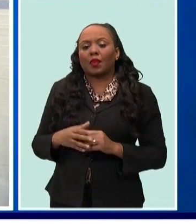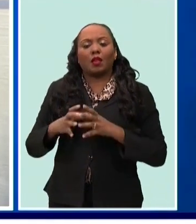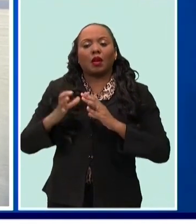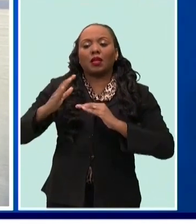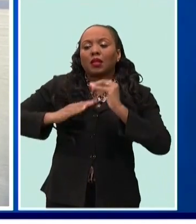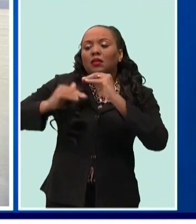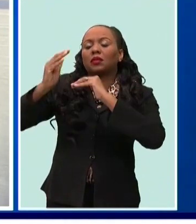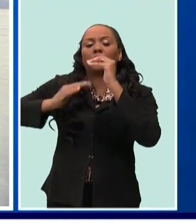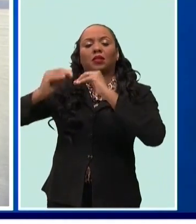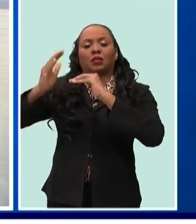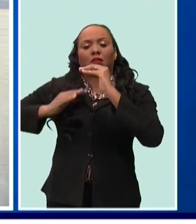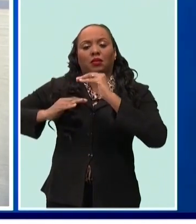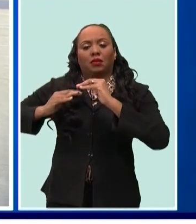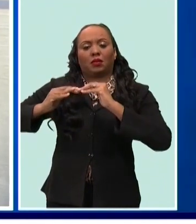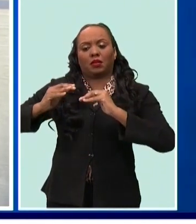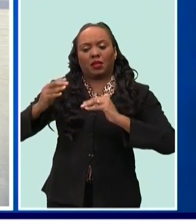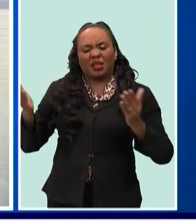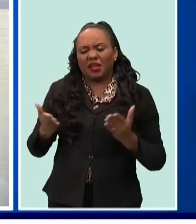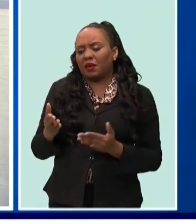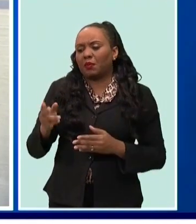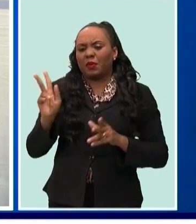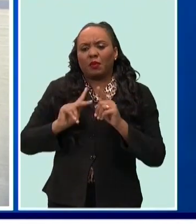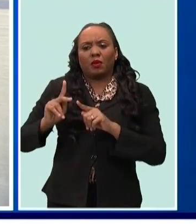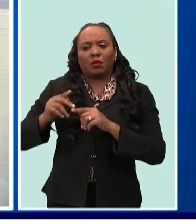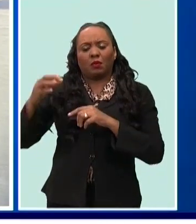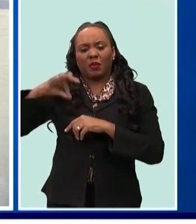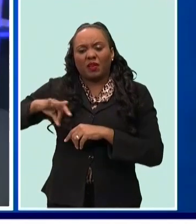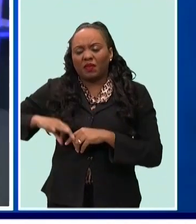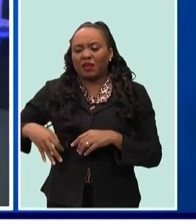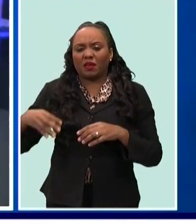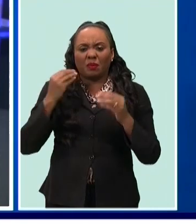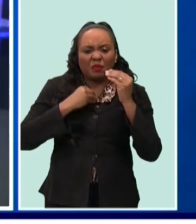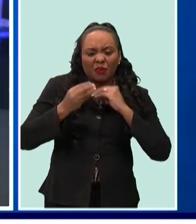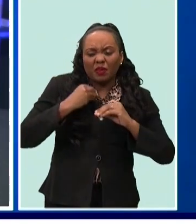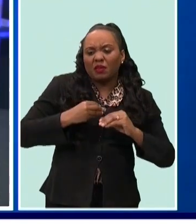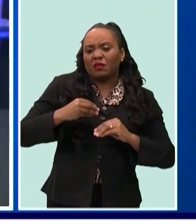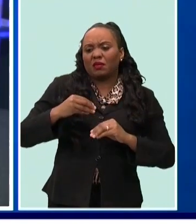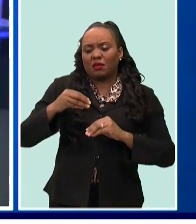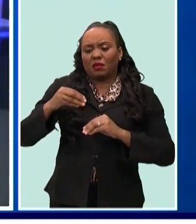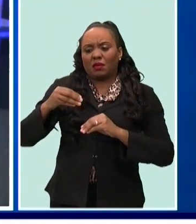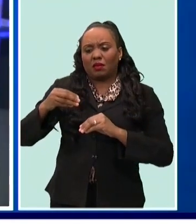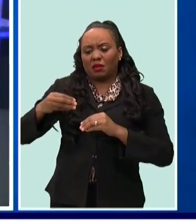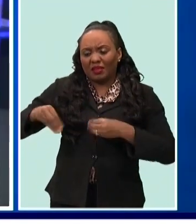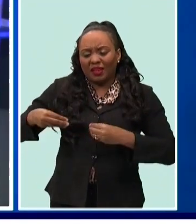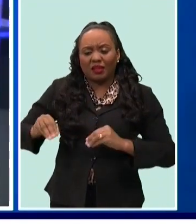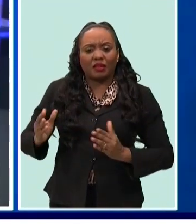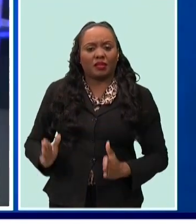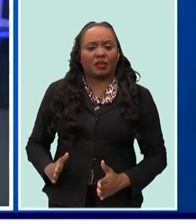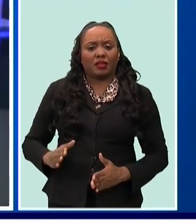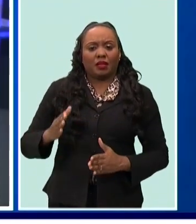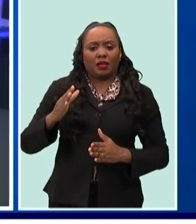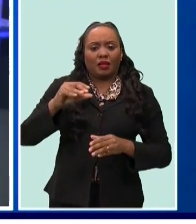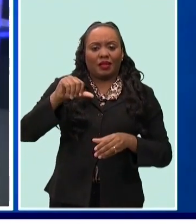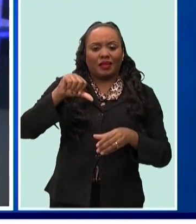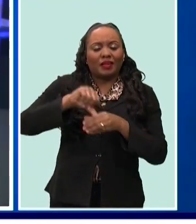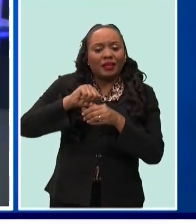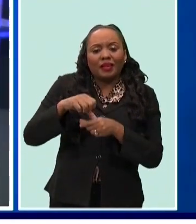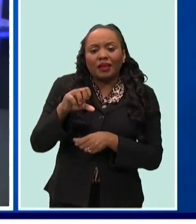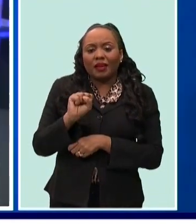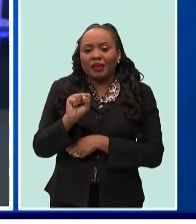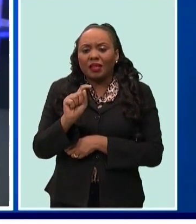have the vendors who will benefit, the gas stations, transportation, food and beverage. All of these things will benefit from